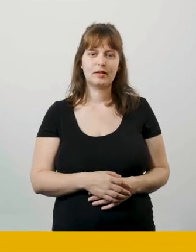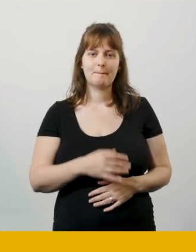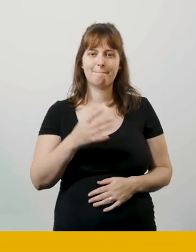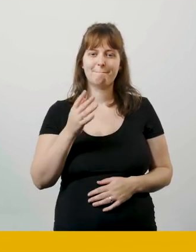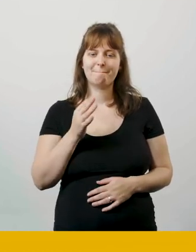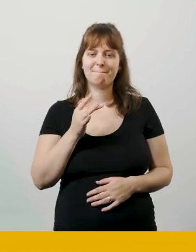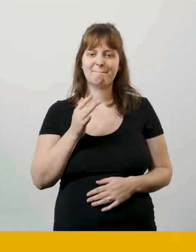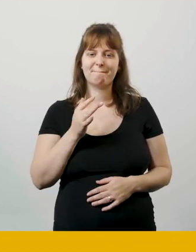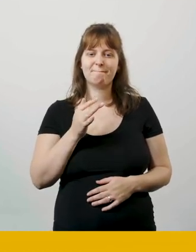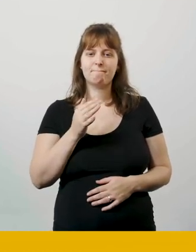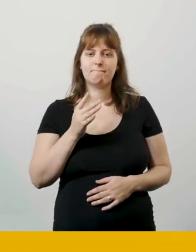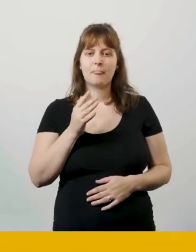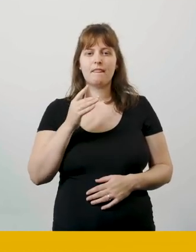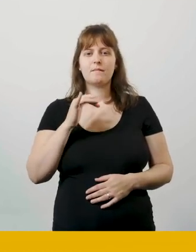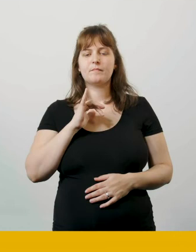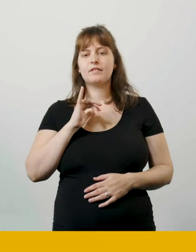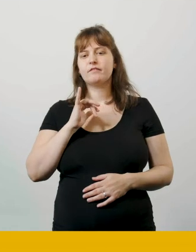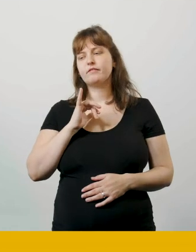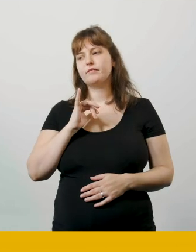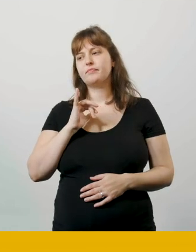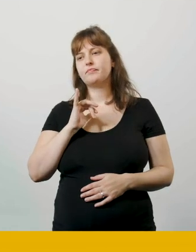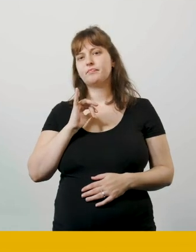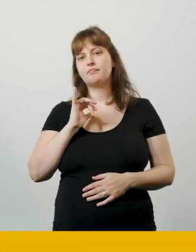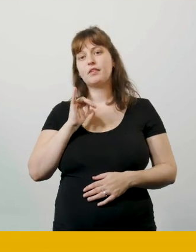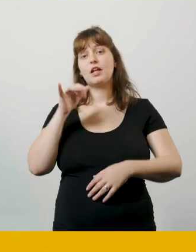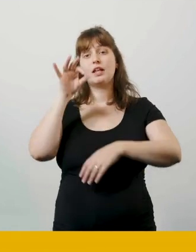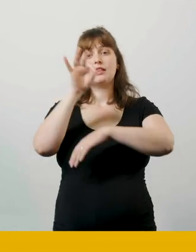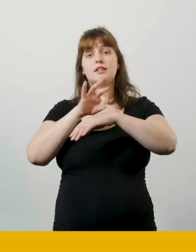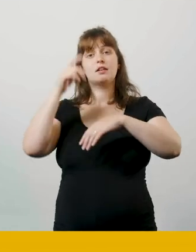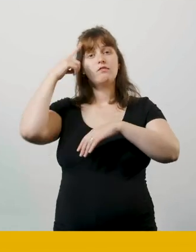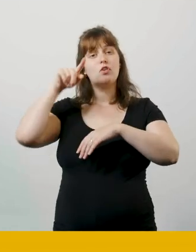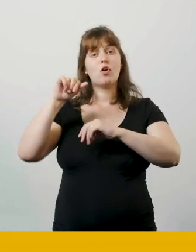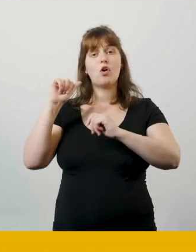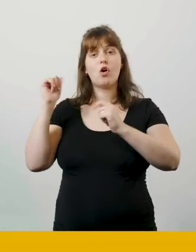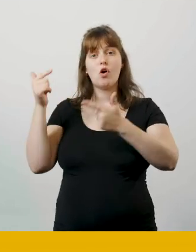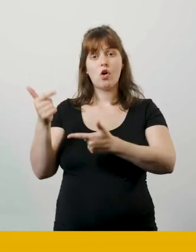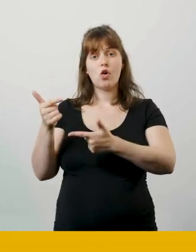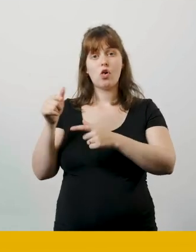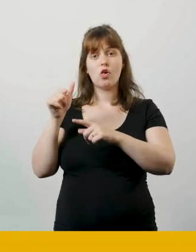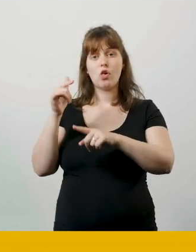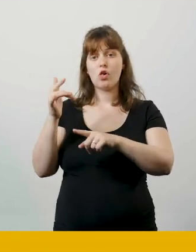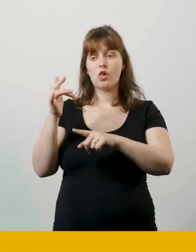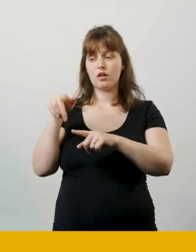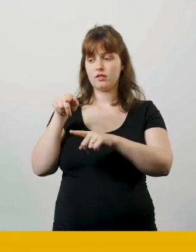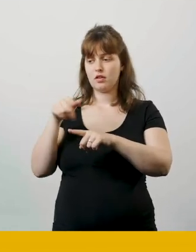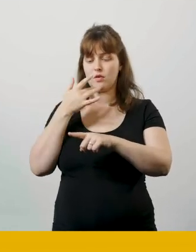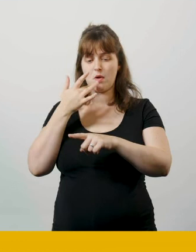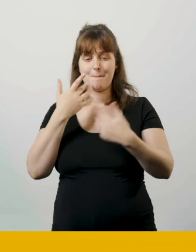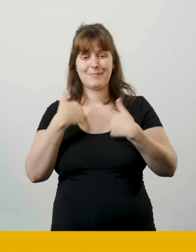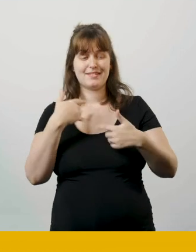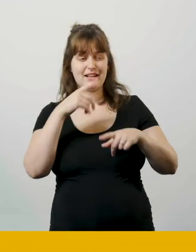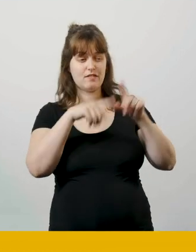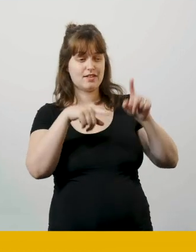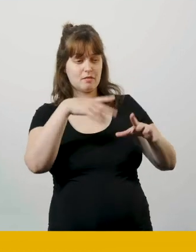The way for Design for All to understand human diversity is